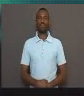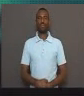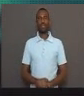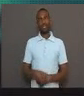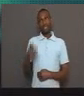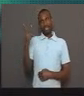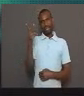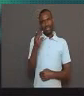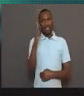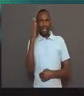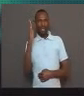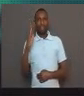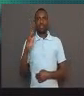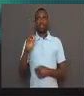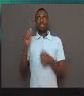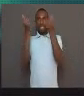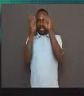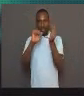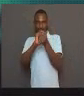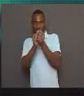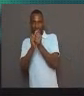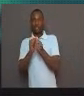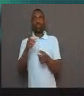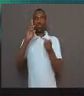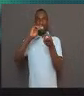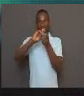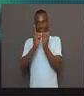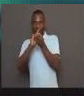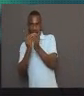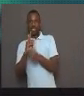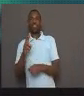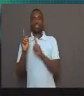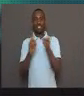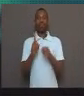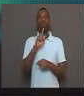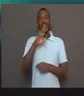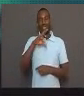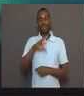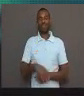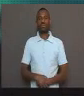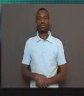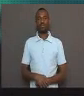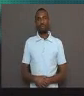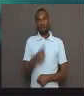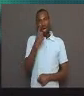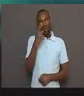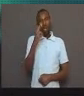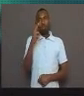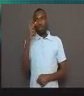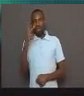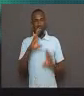These types of deformation all fall into one of two categories.